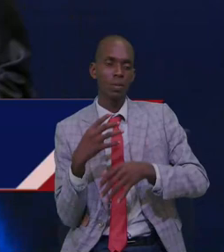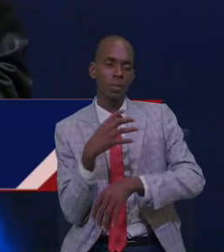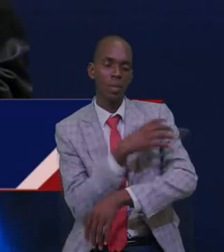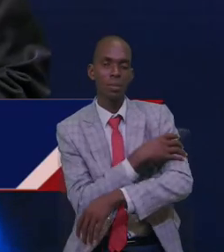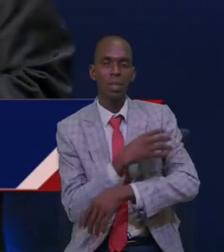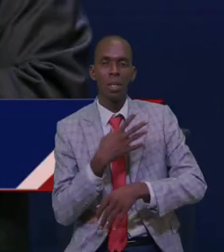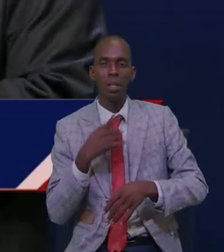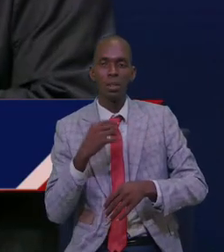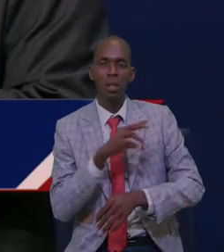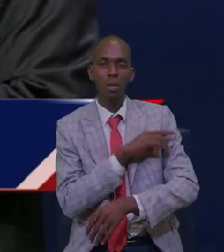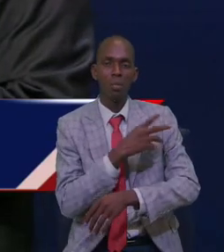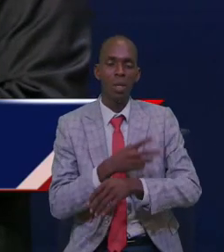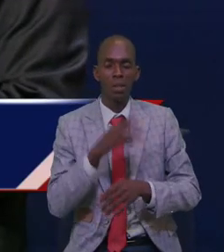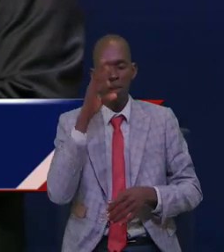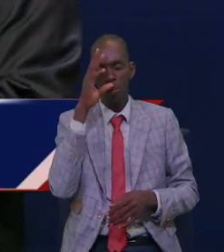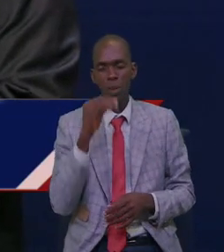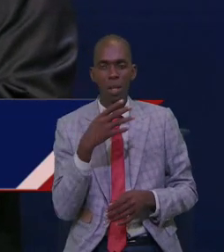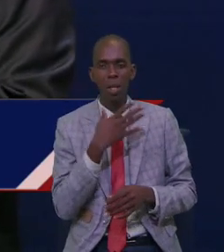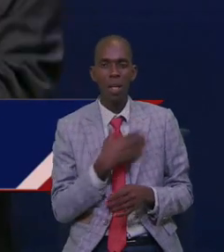mighty men, and every